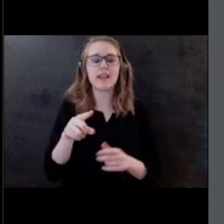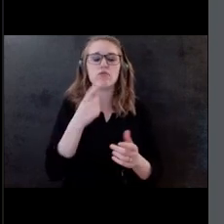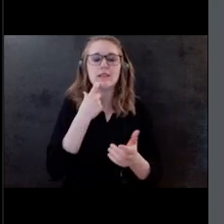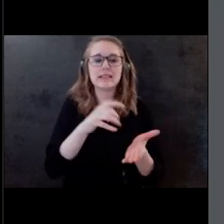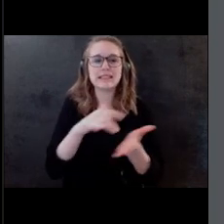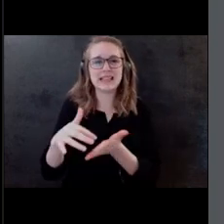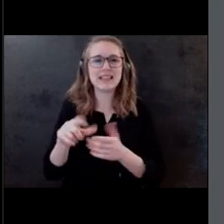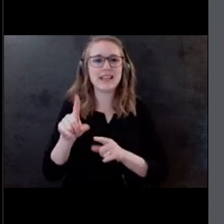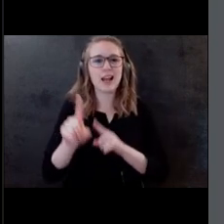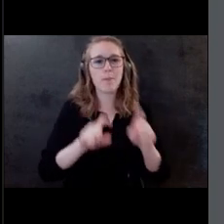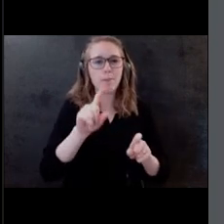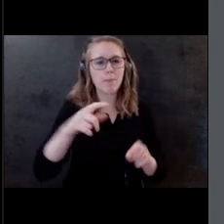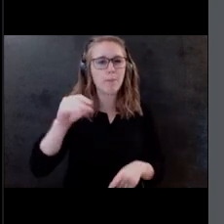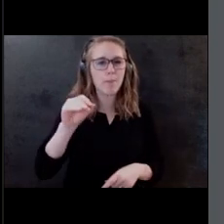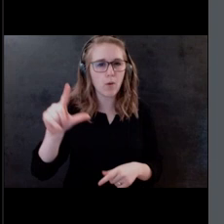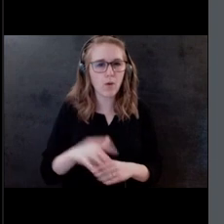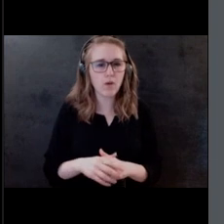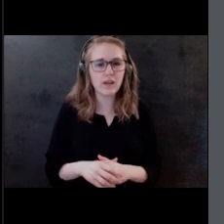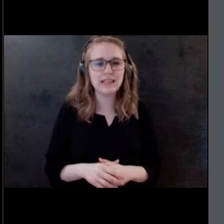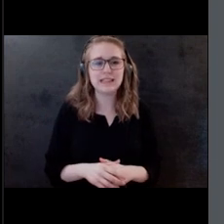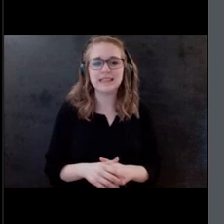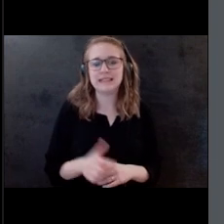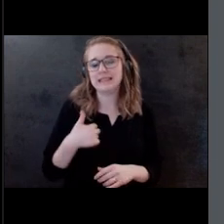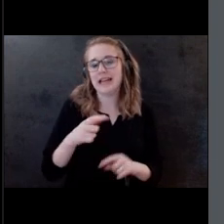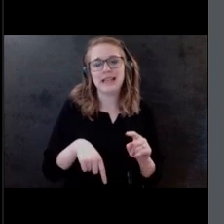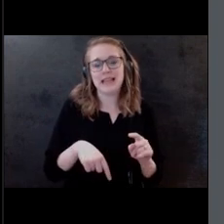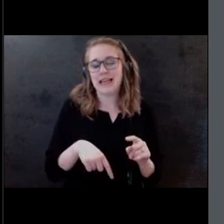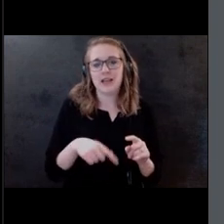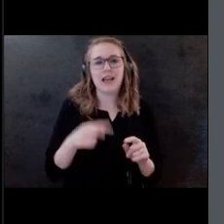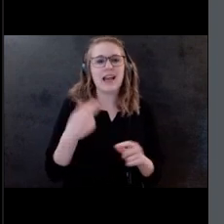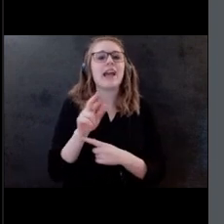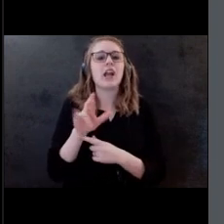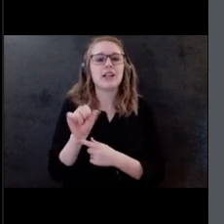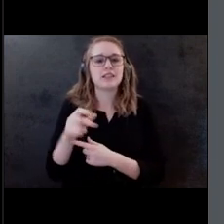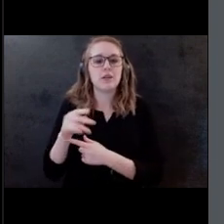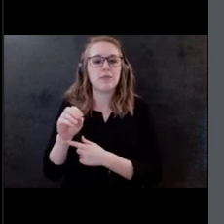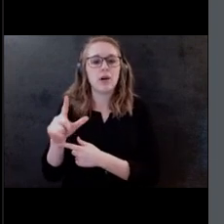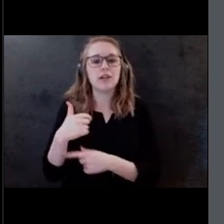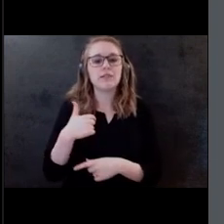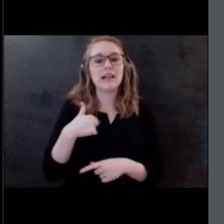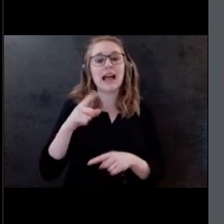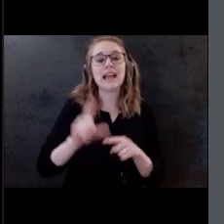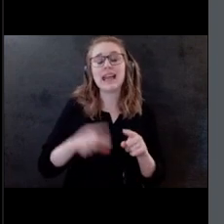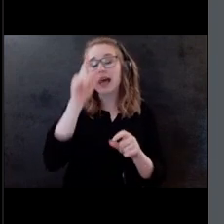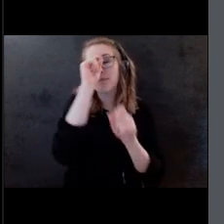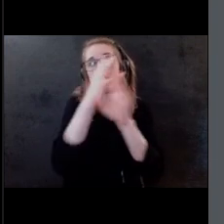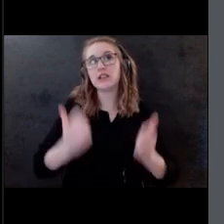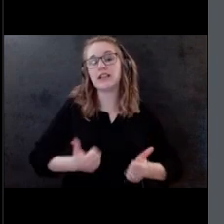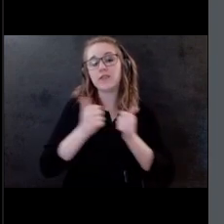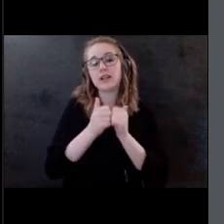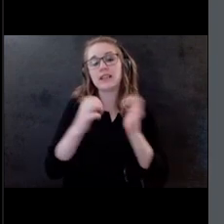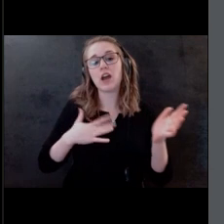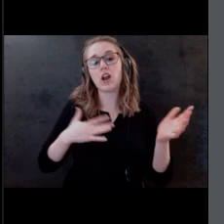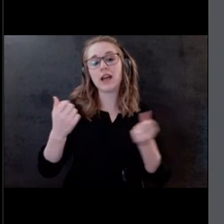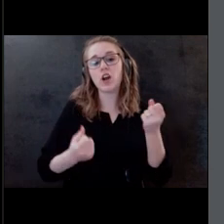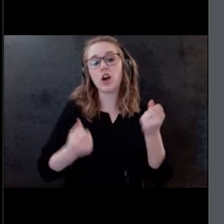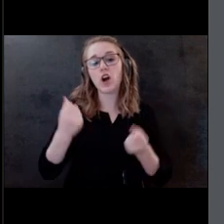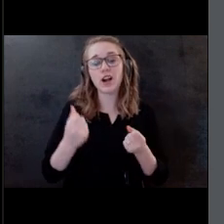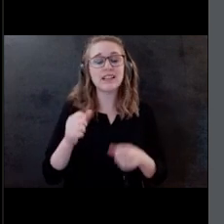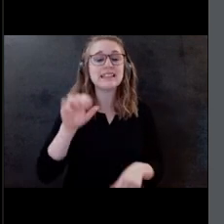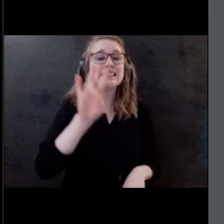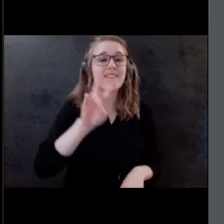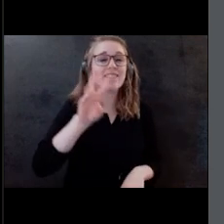poll. I can't imagine life without my own automobile. 76% of global owners